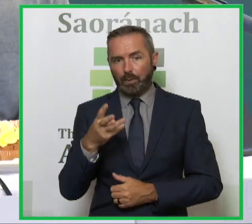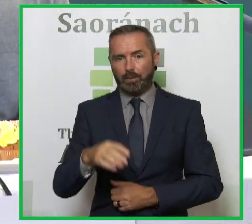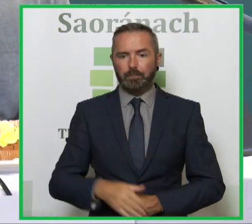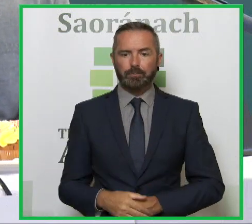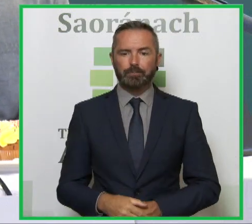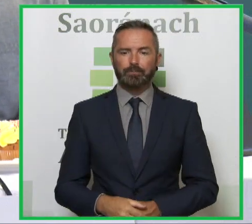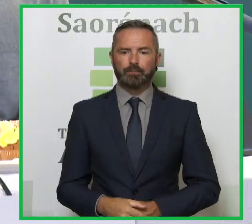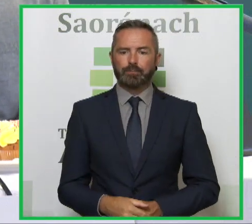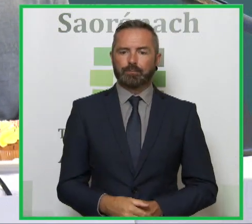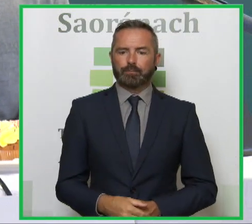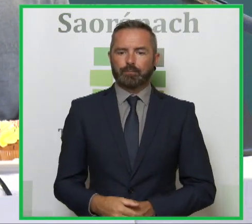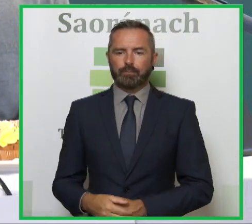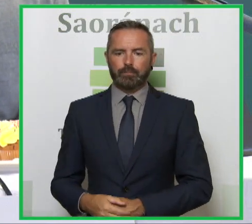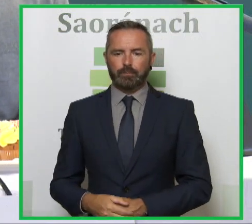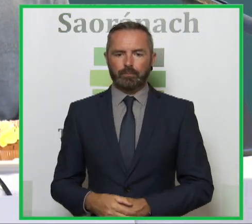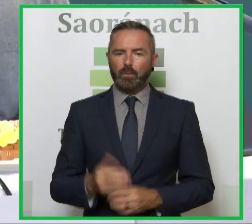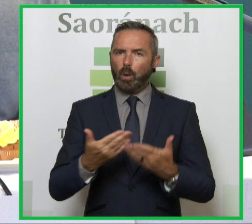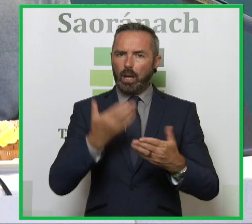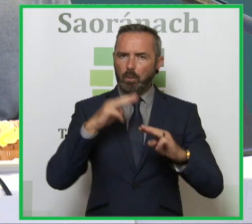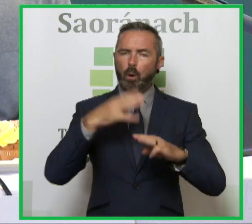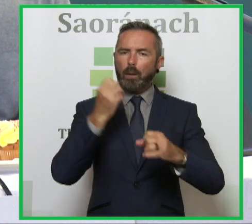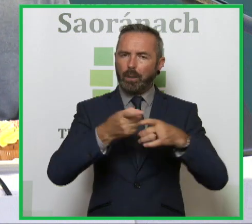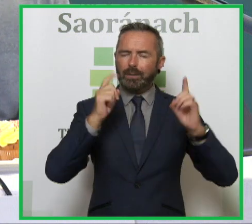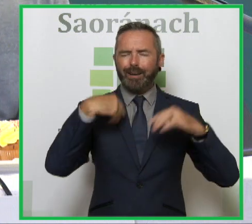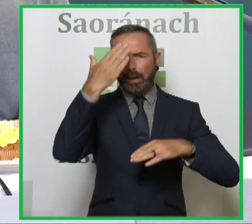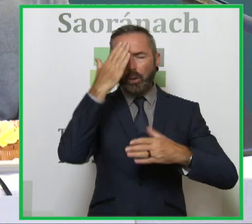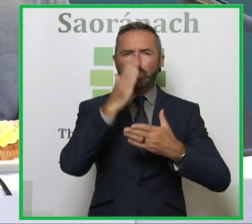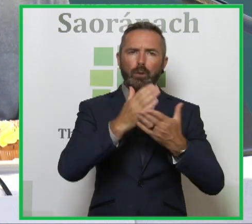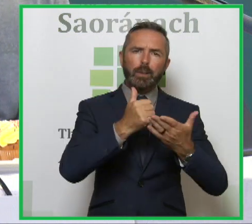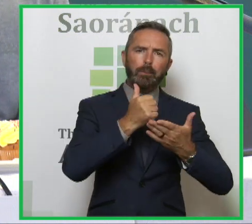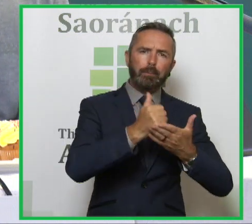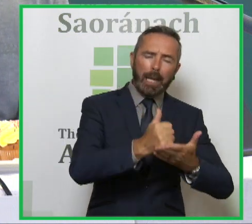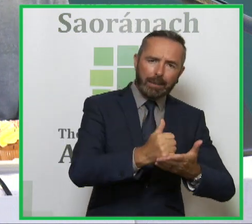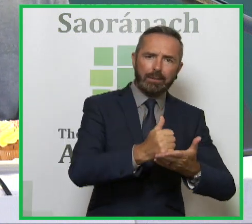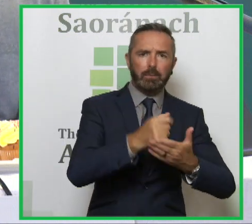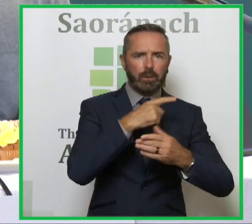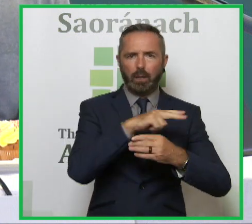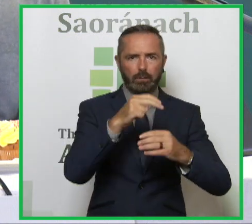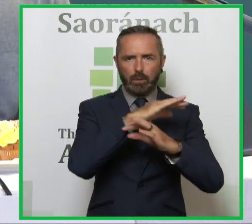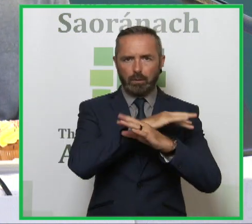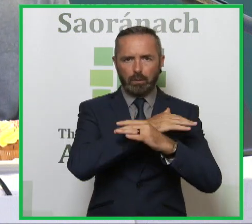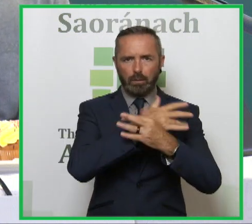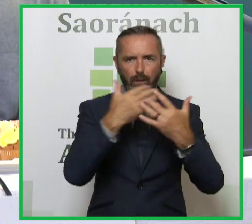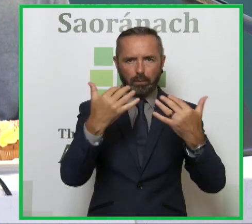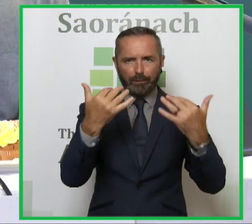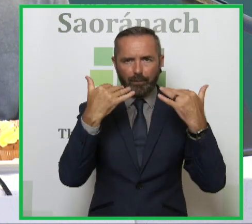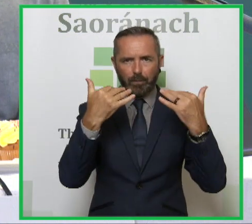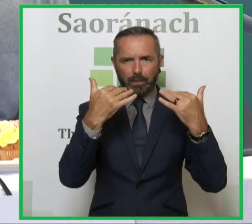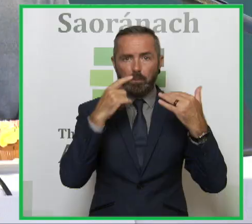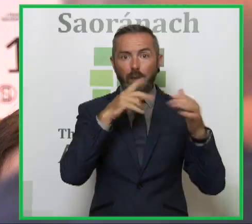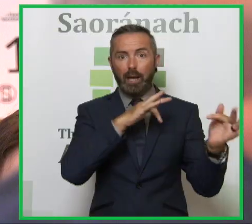mean? I learned more about the dangers in that class. I kind of knew some of the basic stuff, but I didn't know a lot until after I sat that